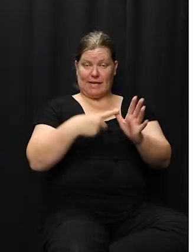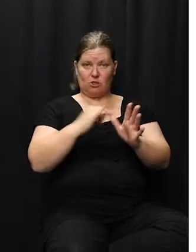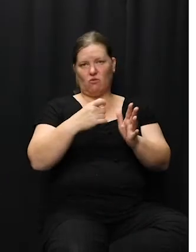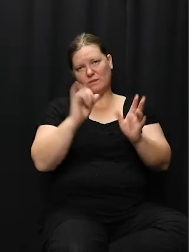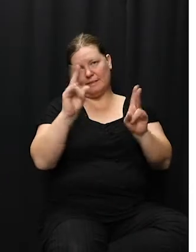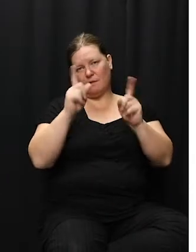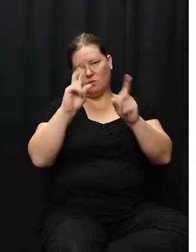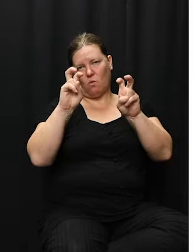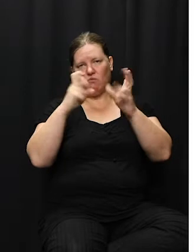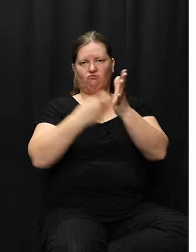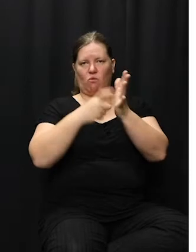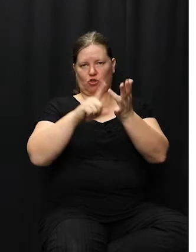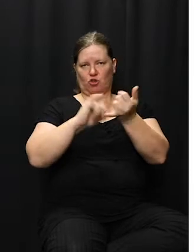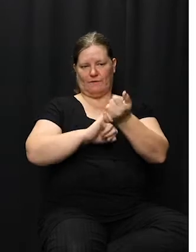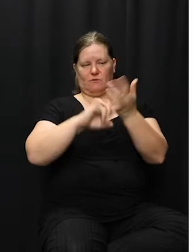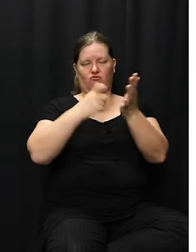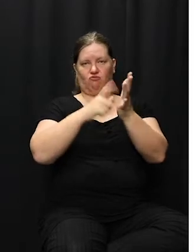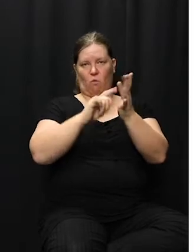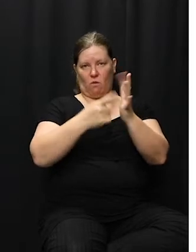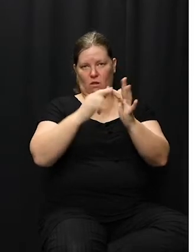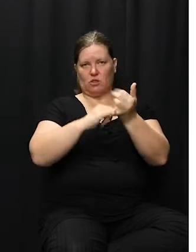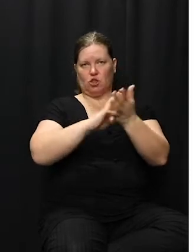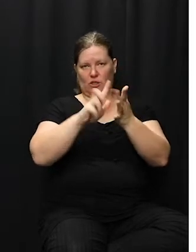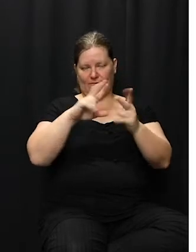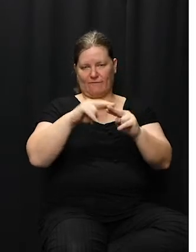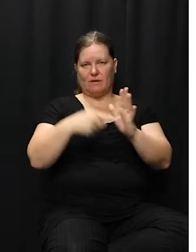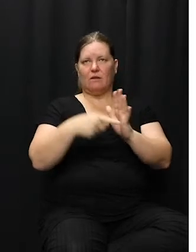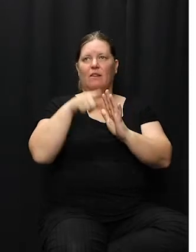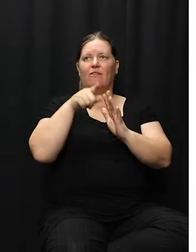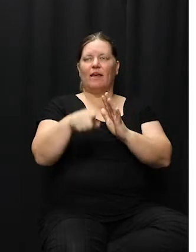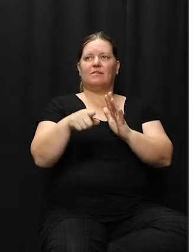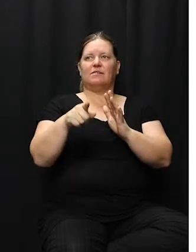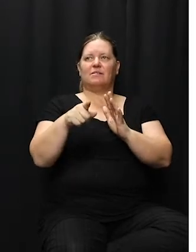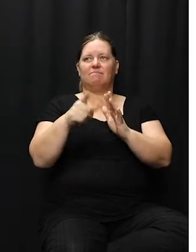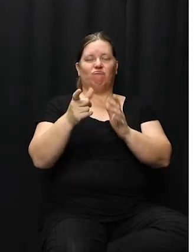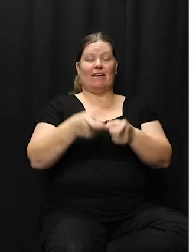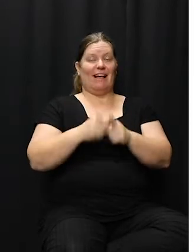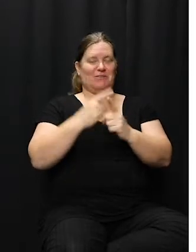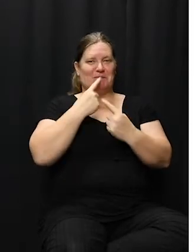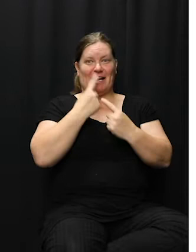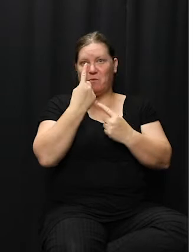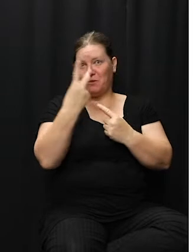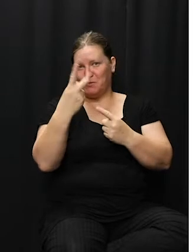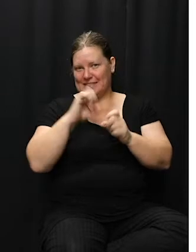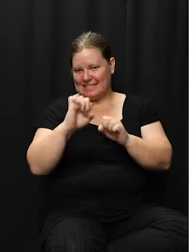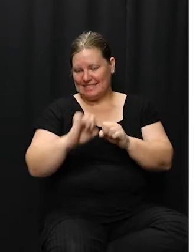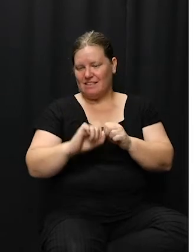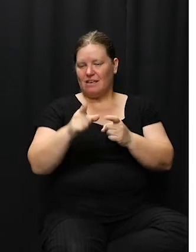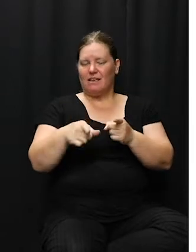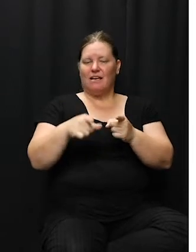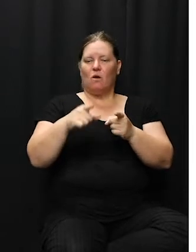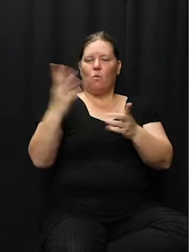So constructed action, which is sometimes called role shift, it's actually very hard to explain in just a few sentences. It's